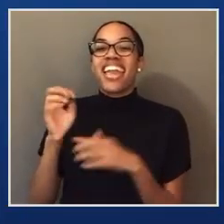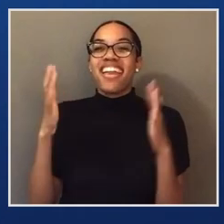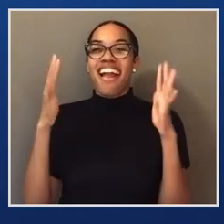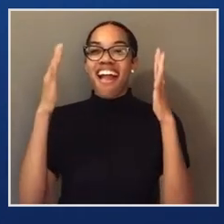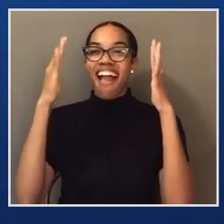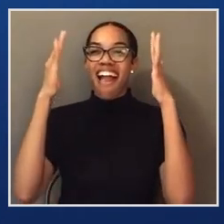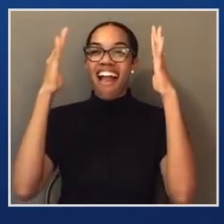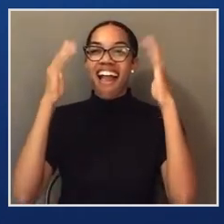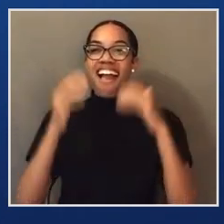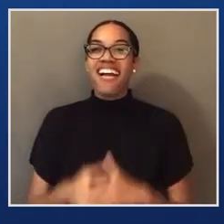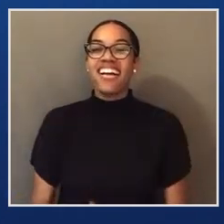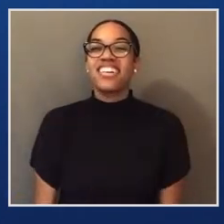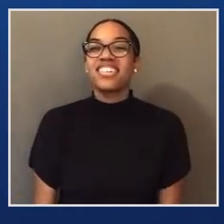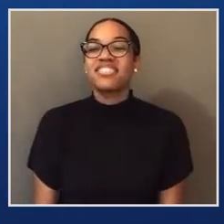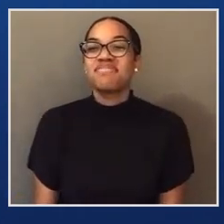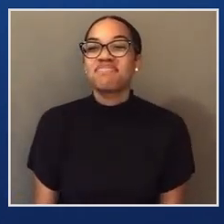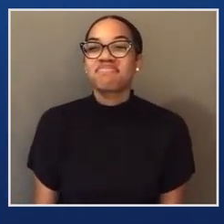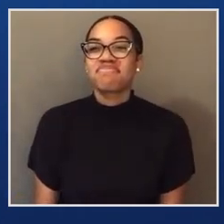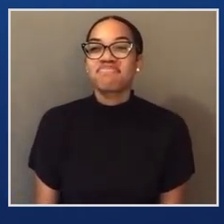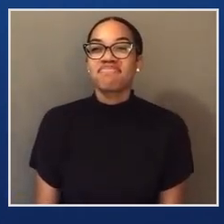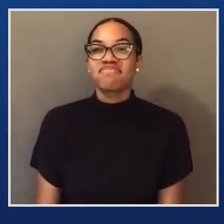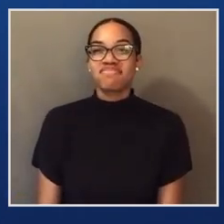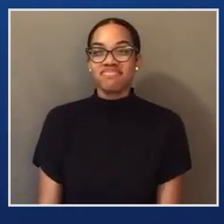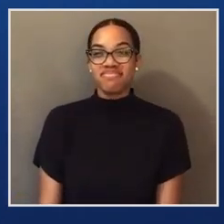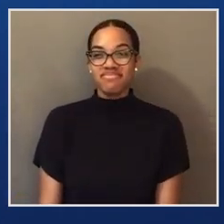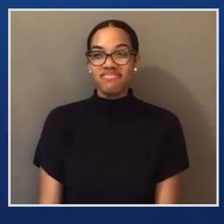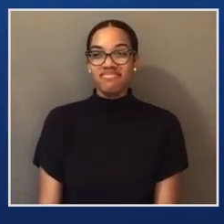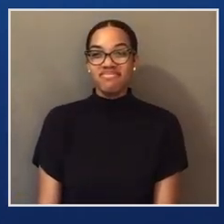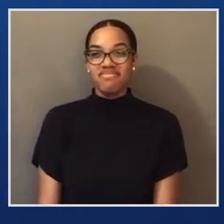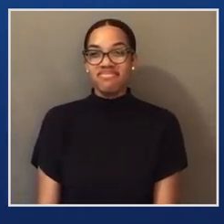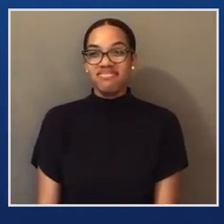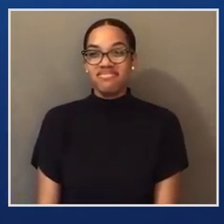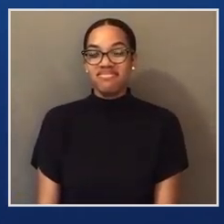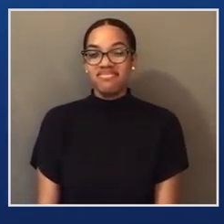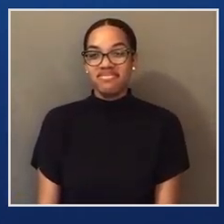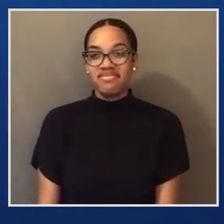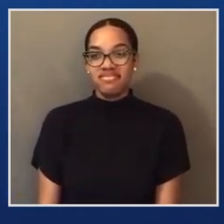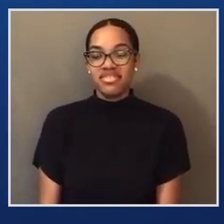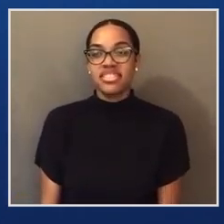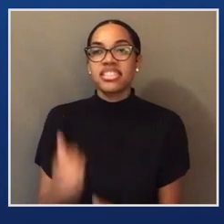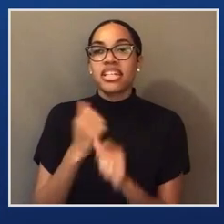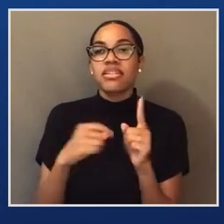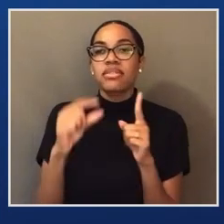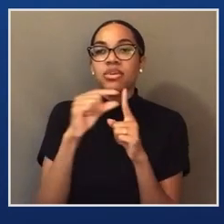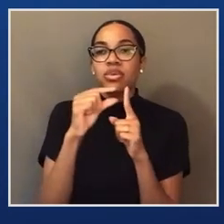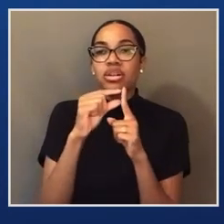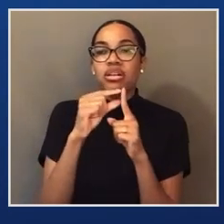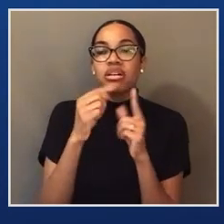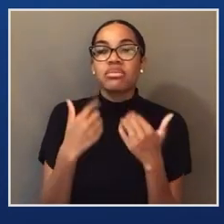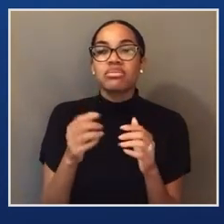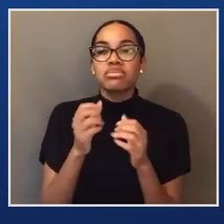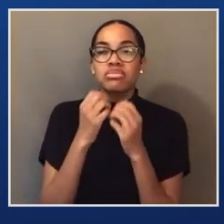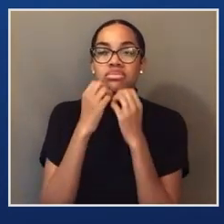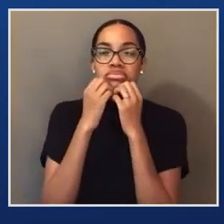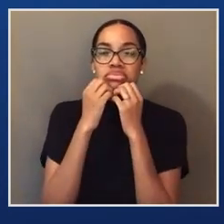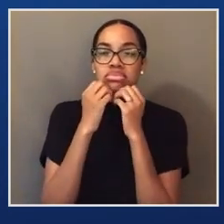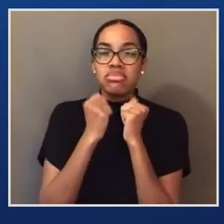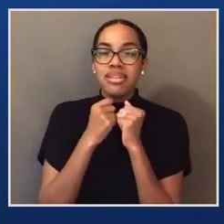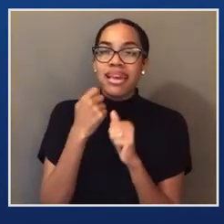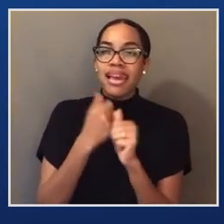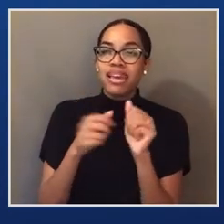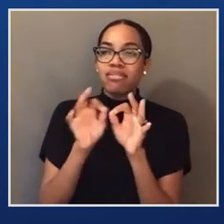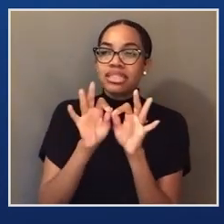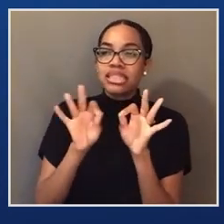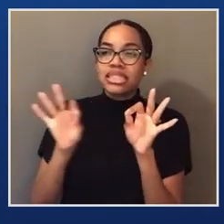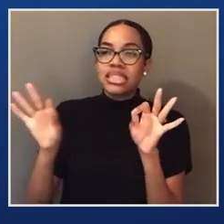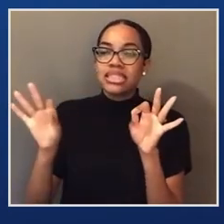Corday! Hey. Every word that we say holds value, and every sentence is sacred. And